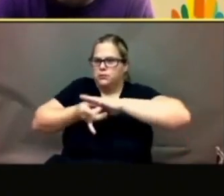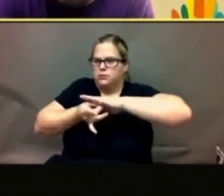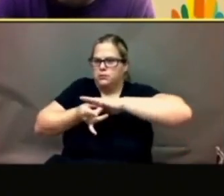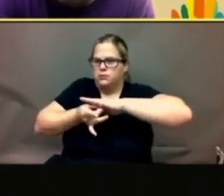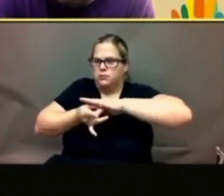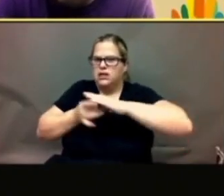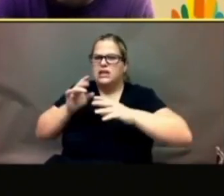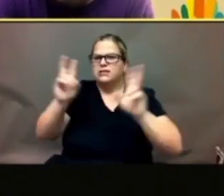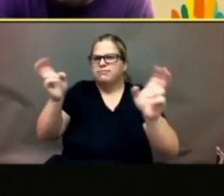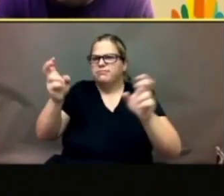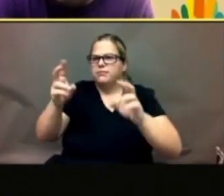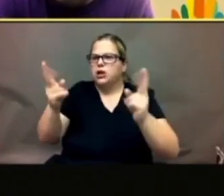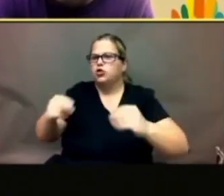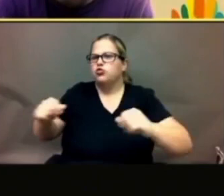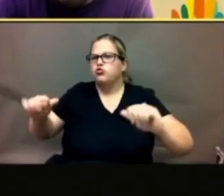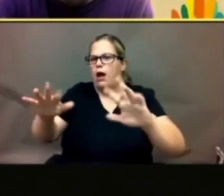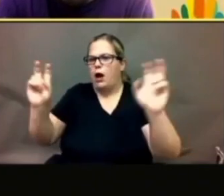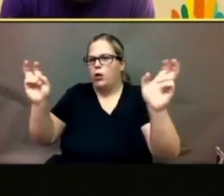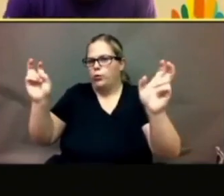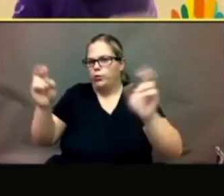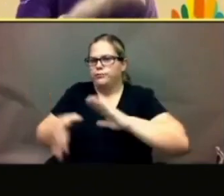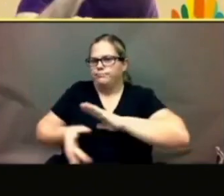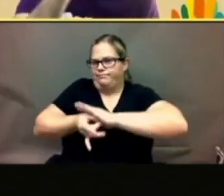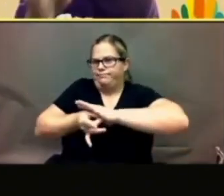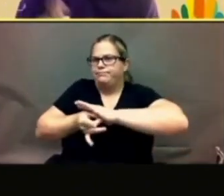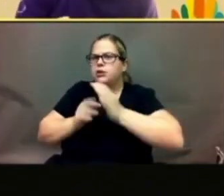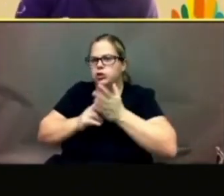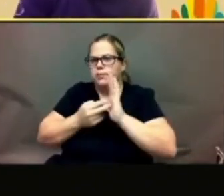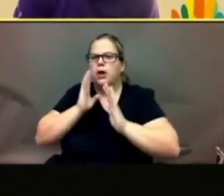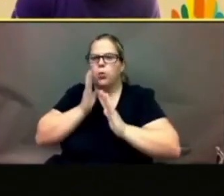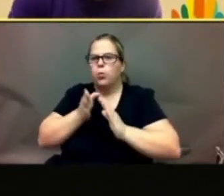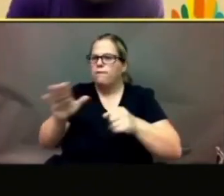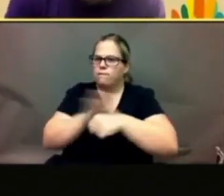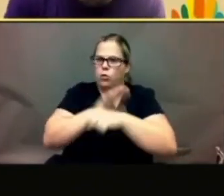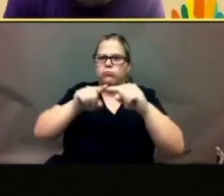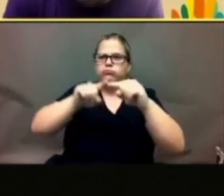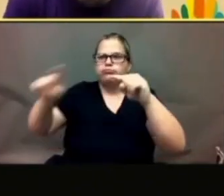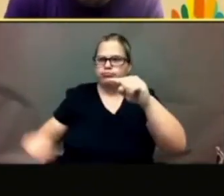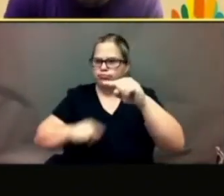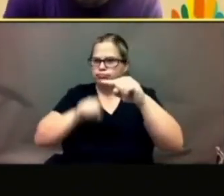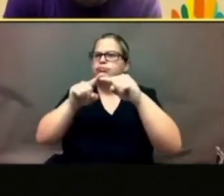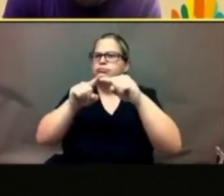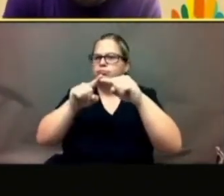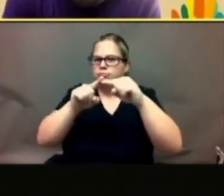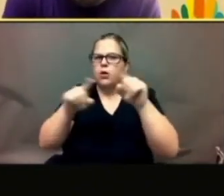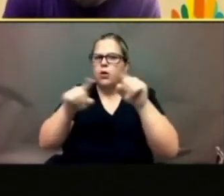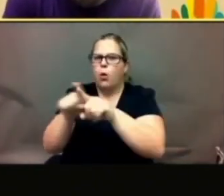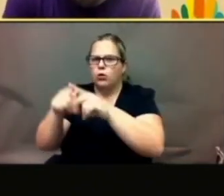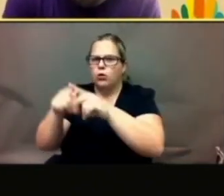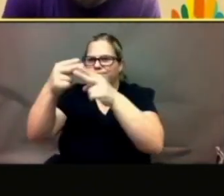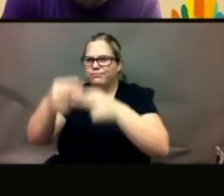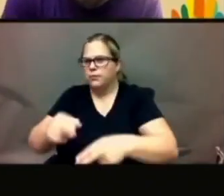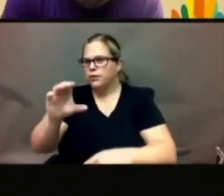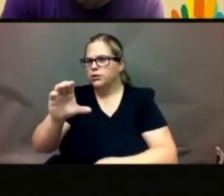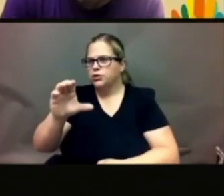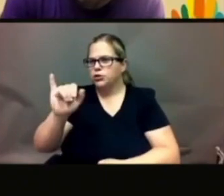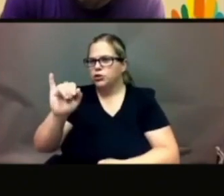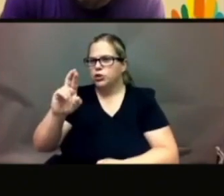earth or ground part of the Makey Makey. So it's a complete loop, also known as a circuit.